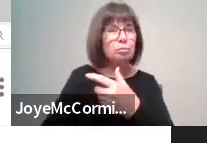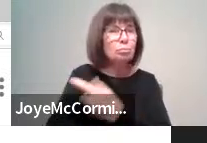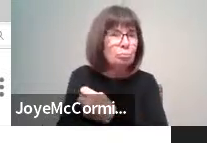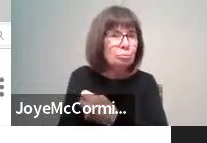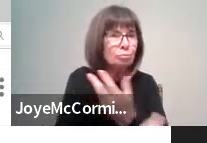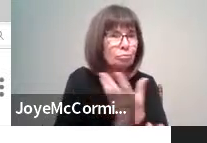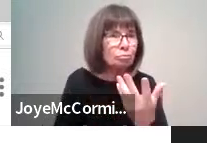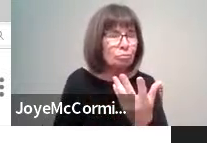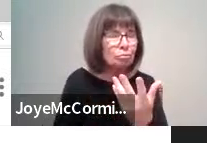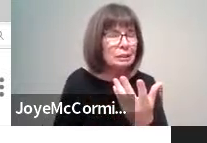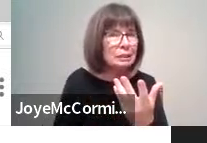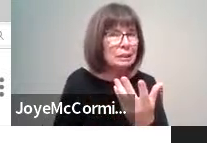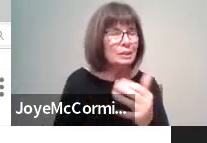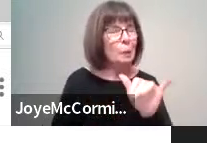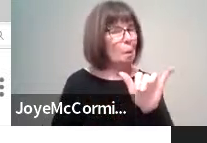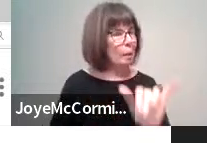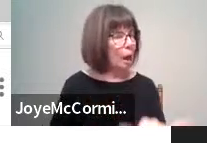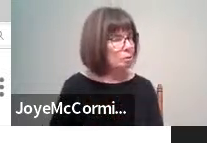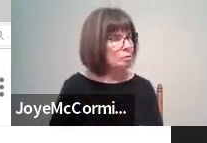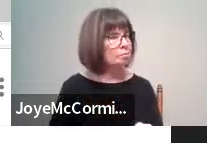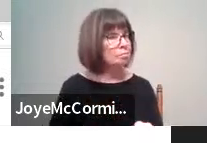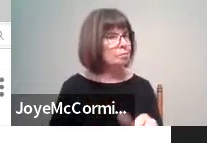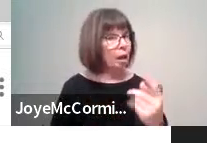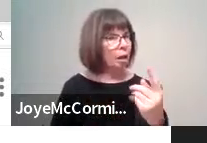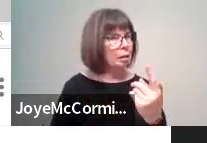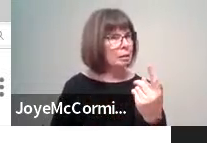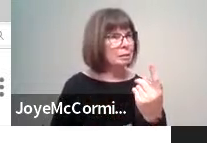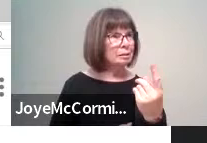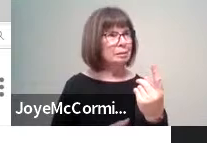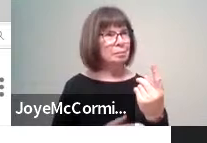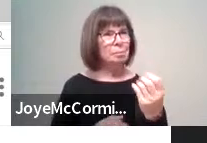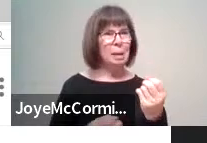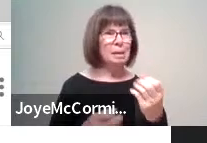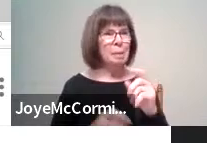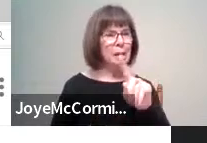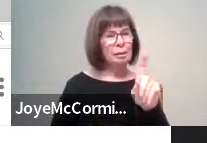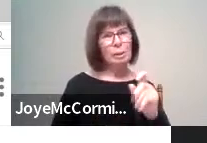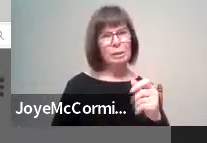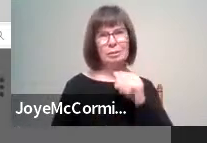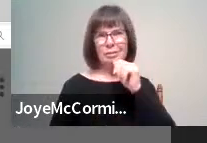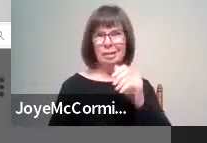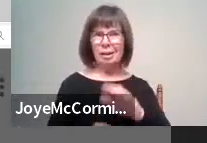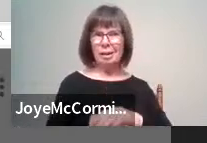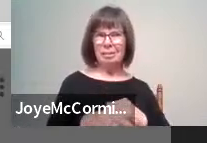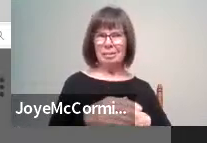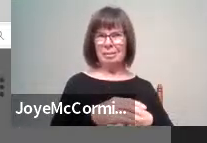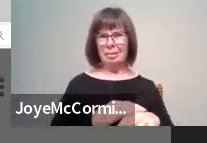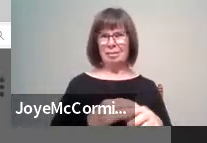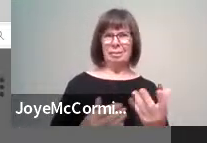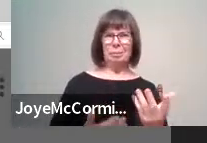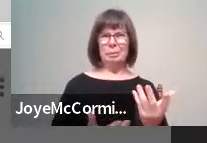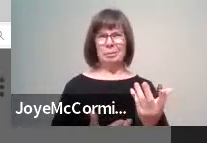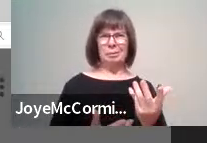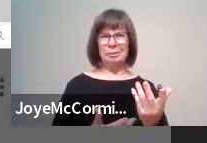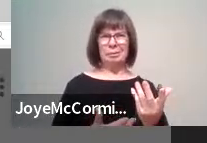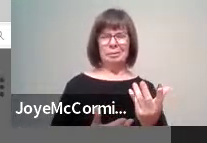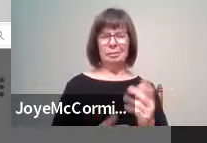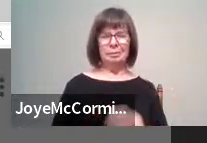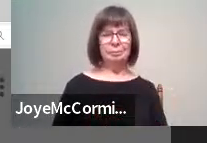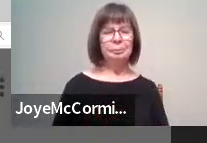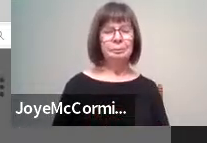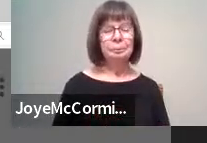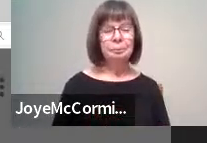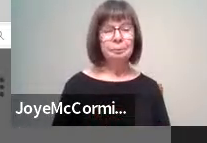brought in a lot of uncomfortable questions to me. And